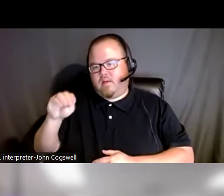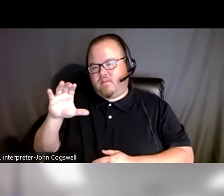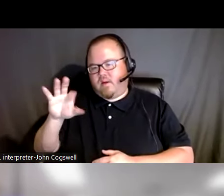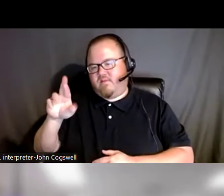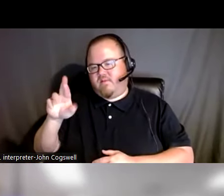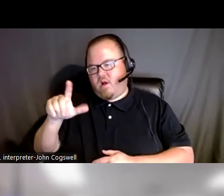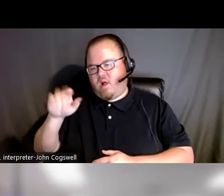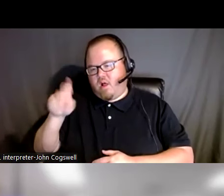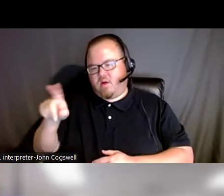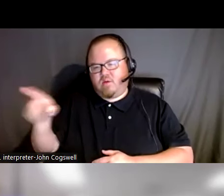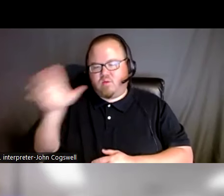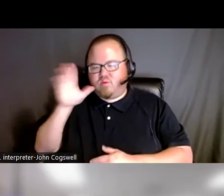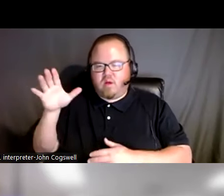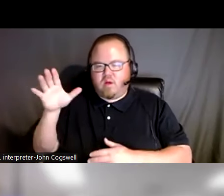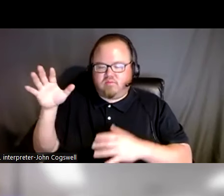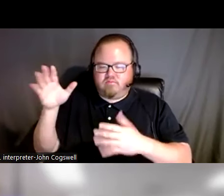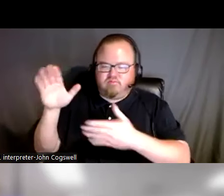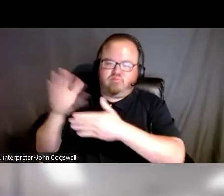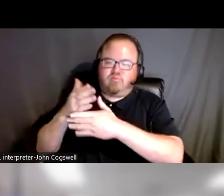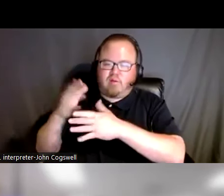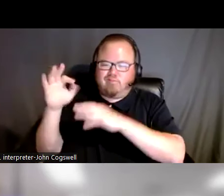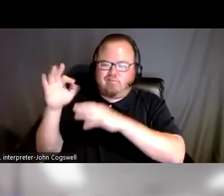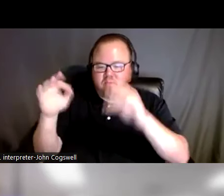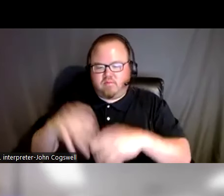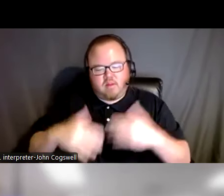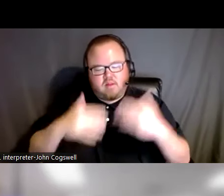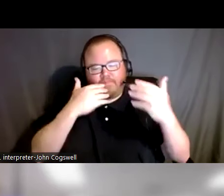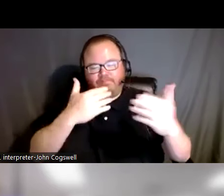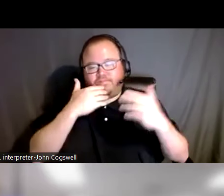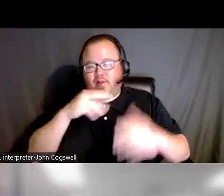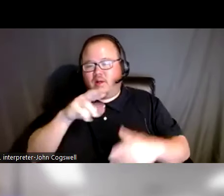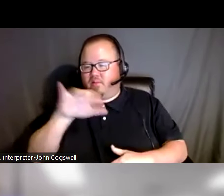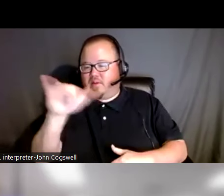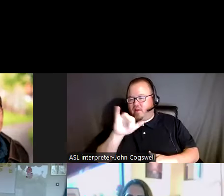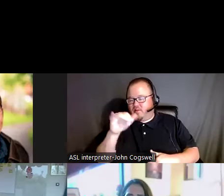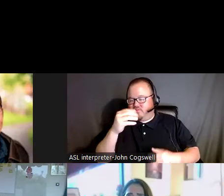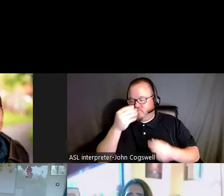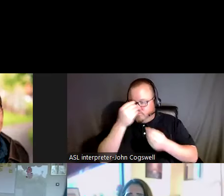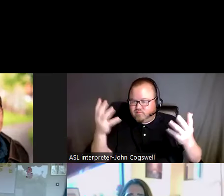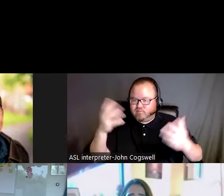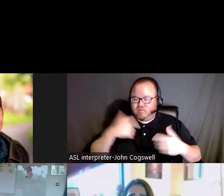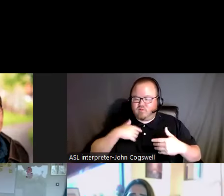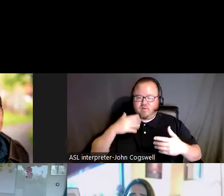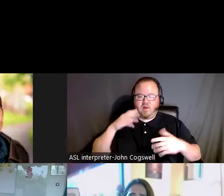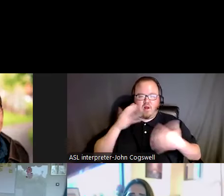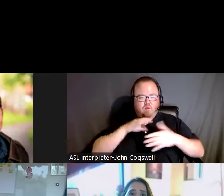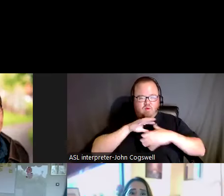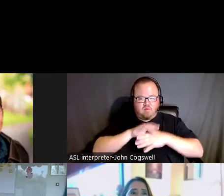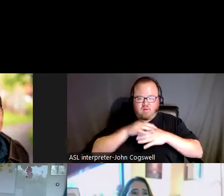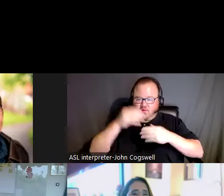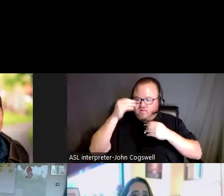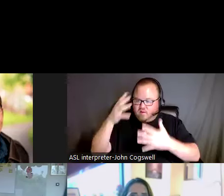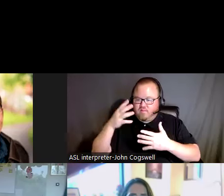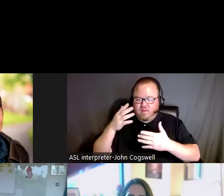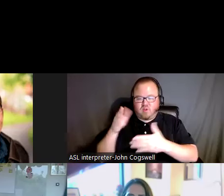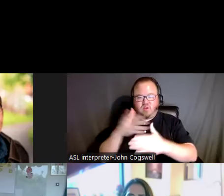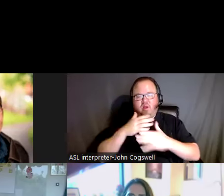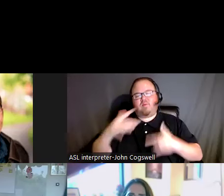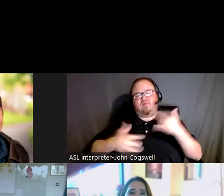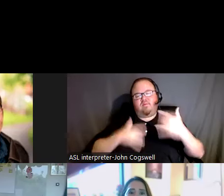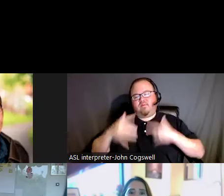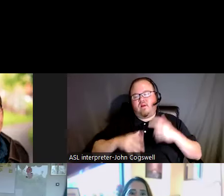going to share some things with us. Yeah, thank you, Rebecca. As she's shared, we're excited to share the content that we have prepared for you. But before we do